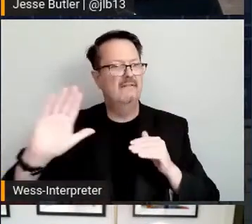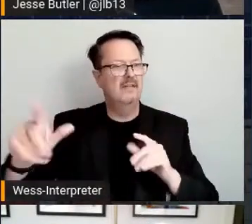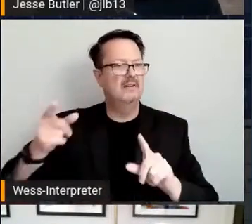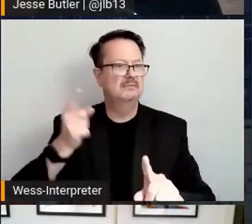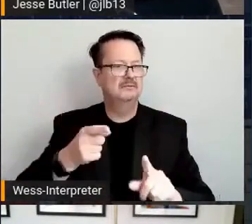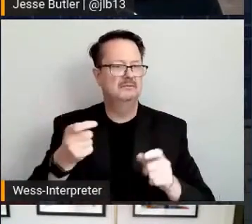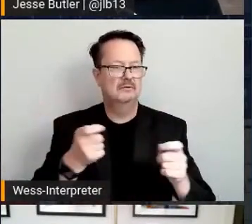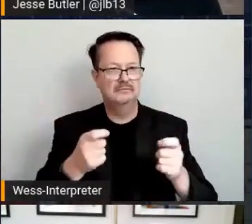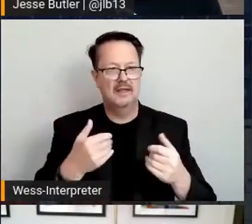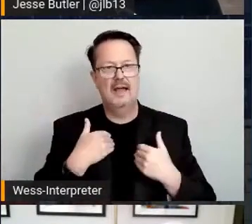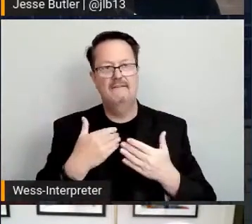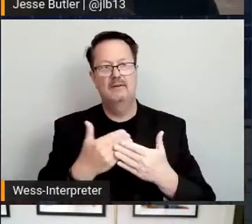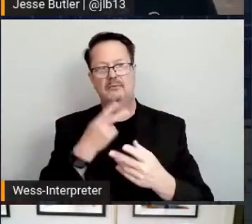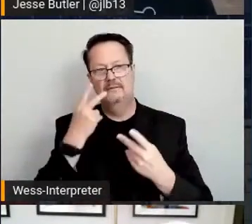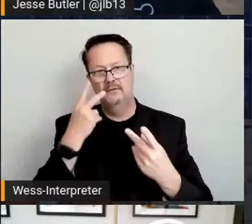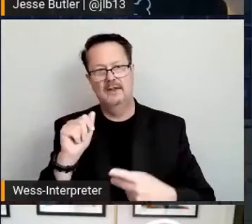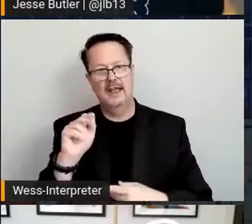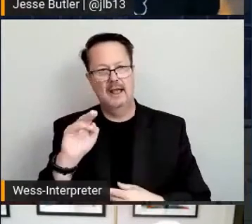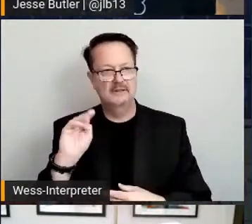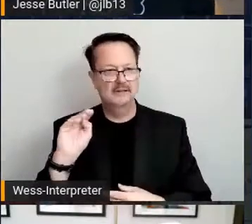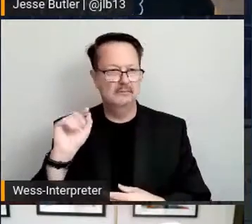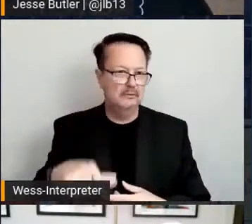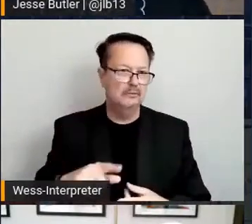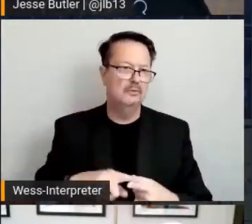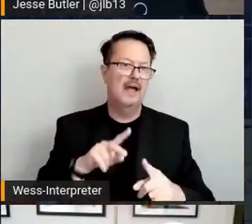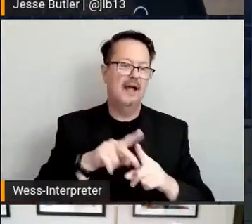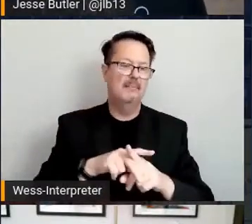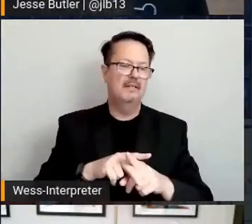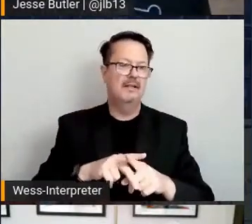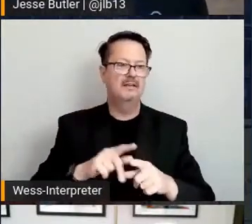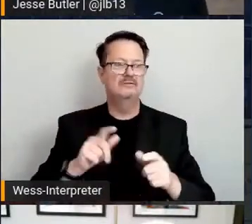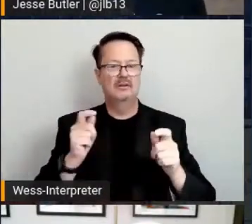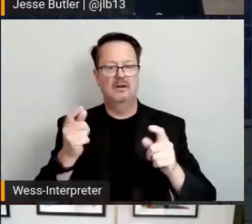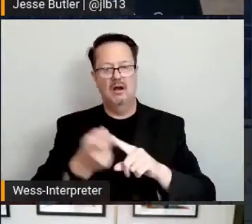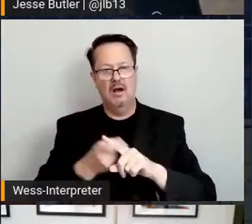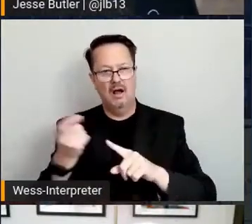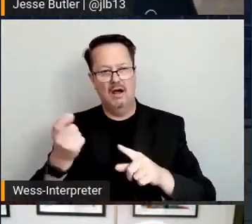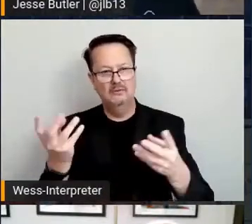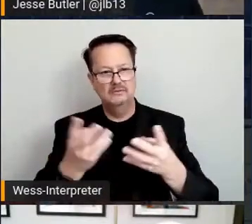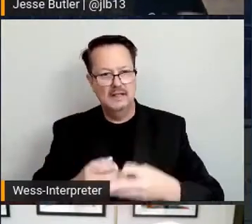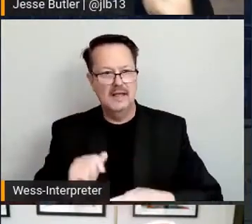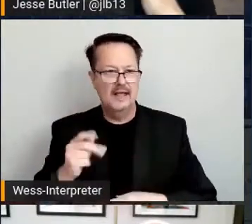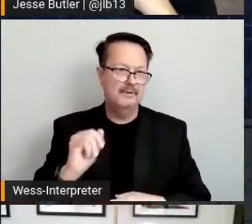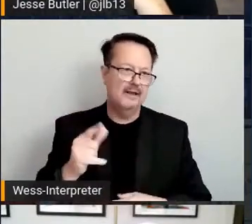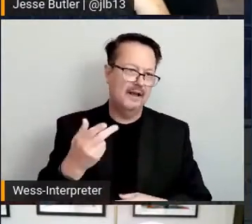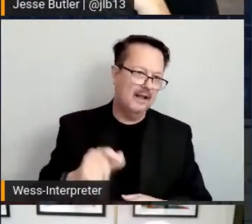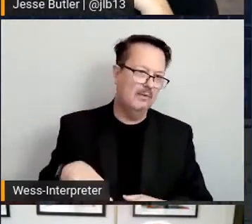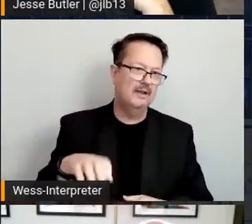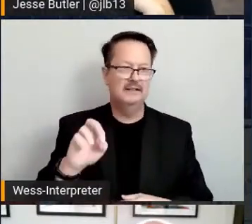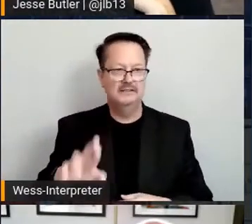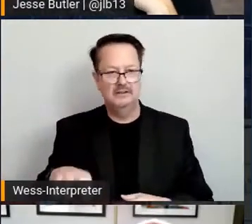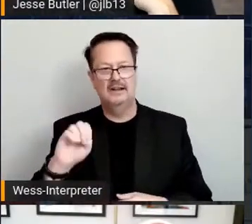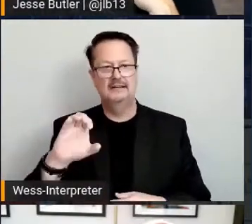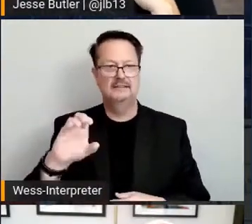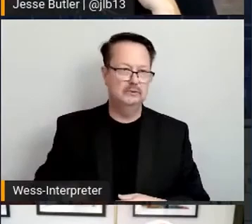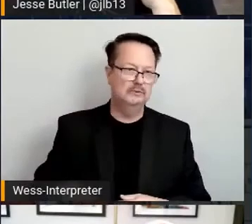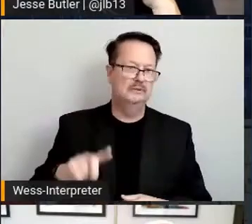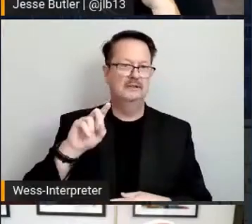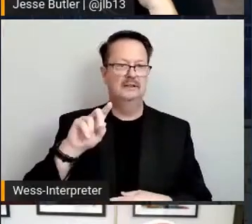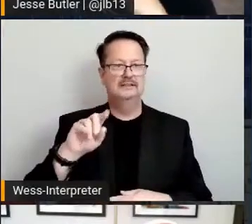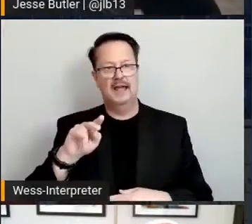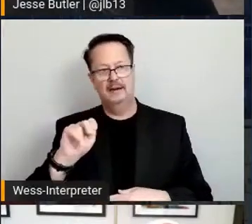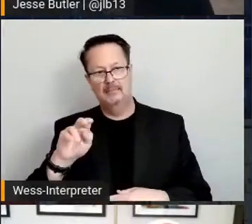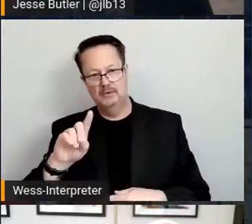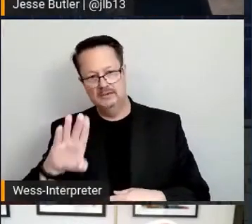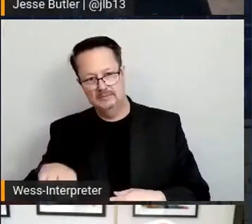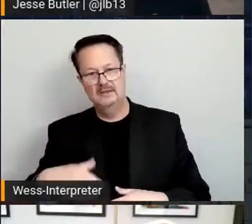got preview for Amazon MQ, application autoscaling, API Gateway v2, DynamoDB, ECR, EC2. Now EC2, we've